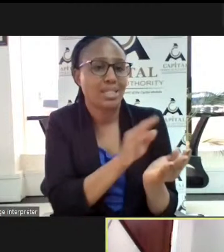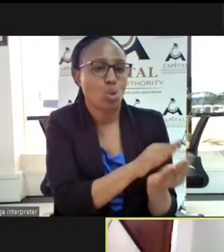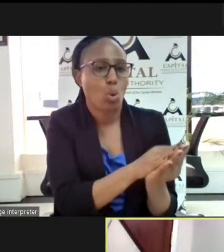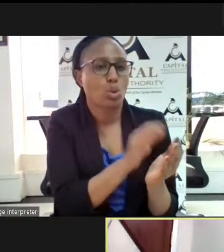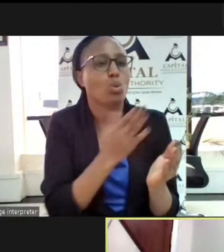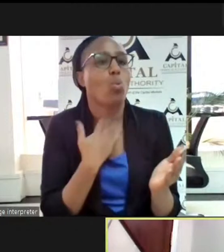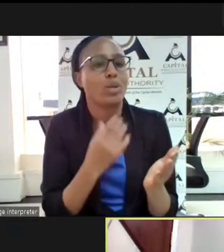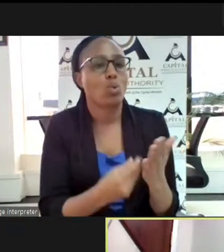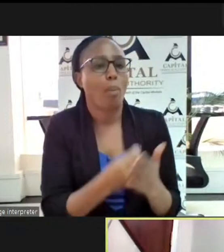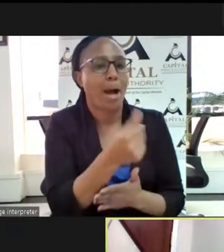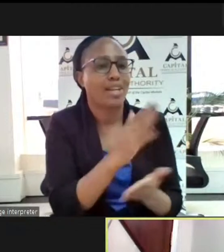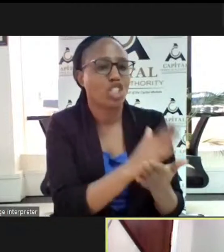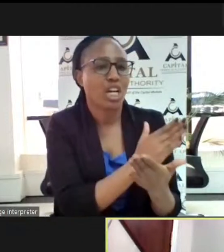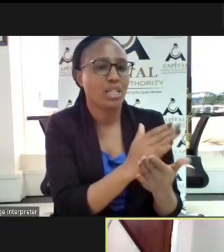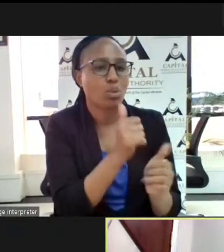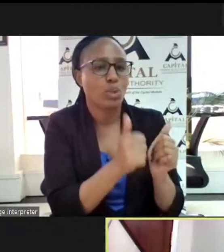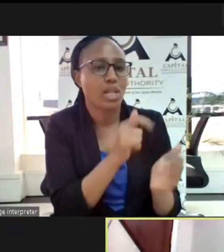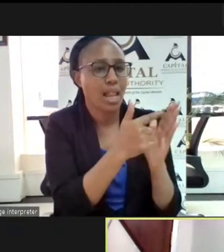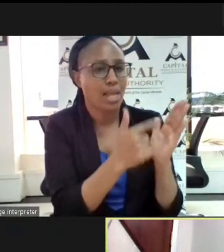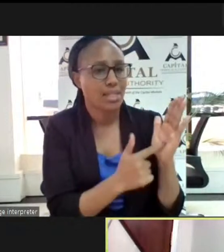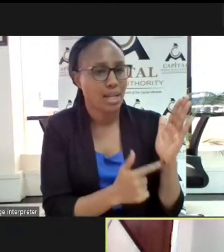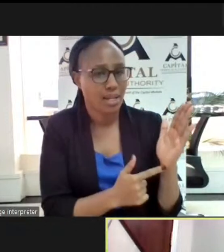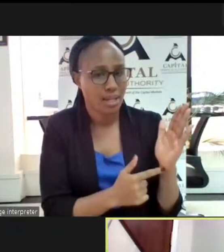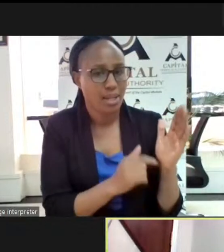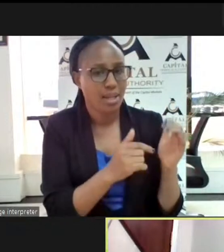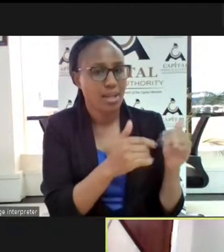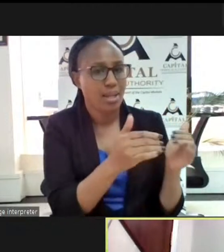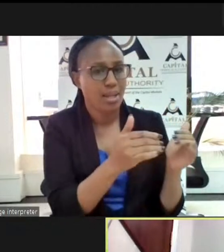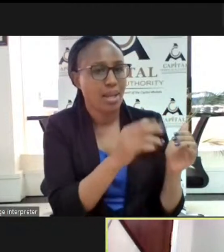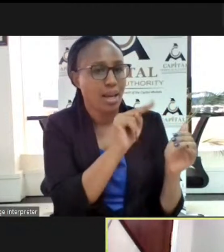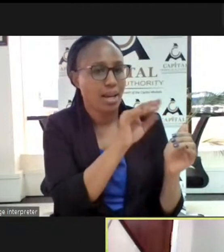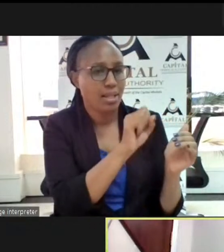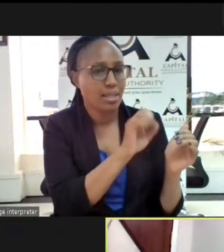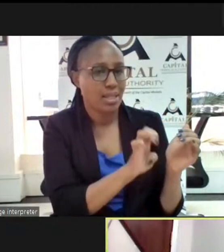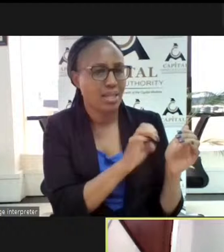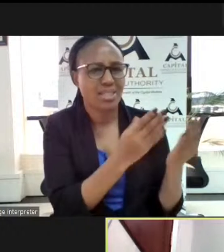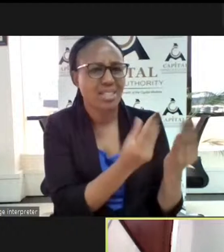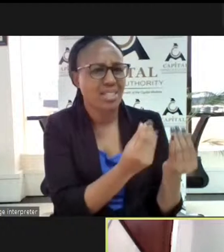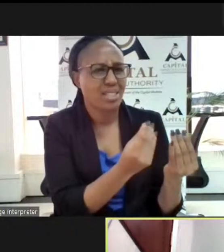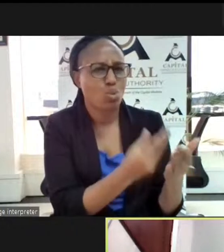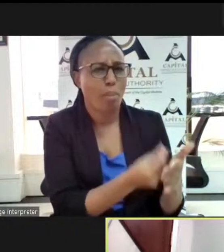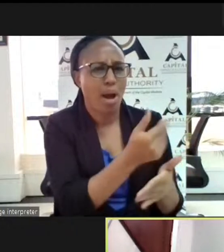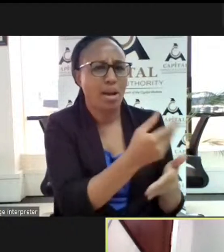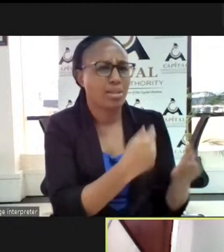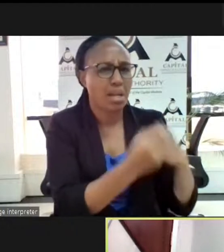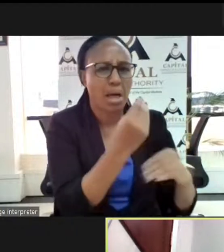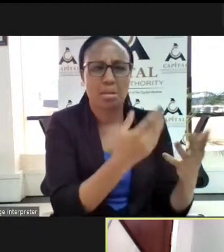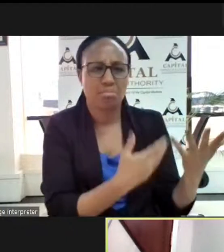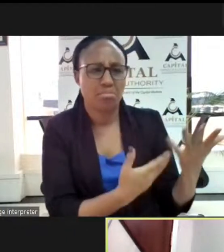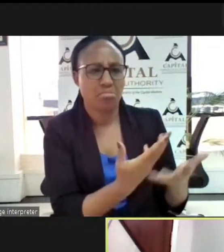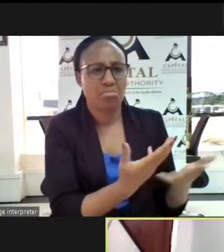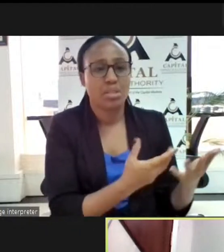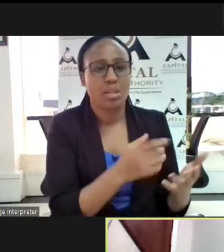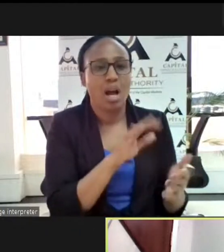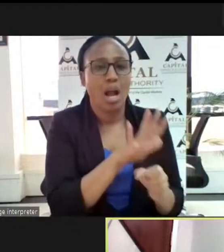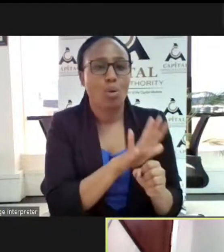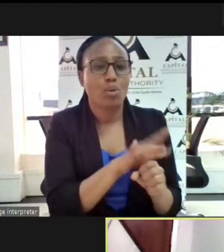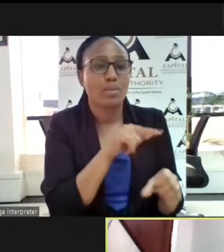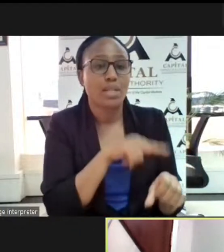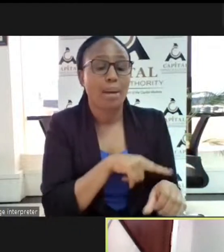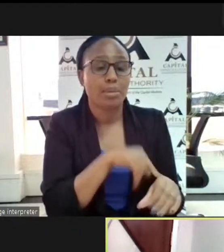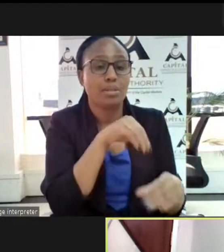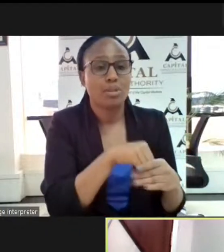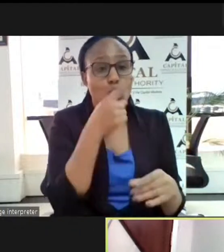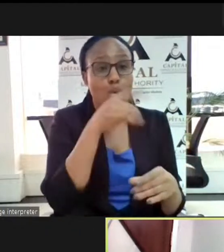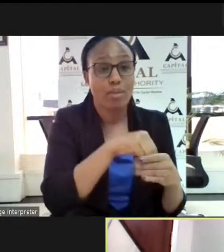buy shares that are listed, because it's easy to buy and sell. Because a lot of times with investments, you invest for the